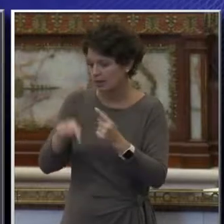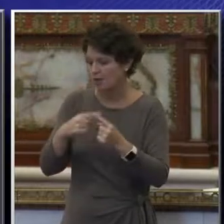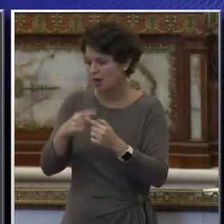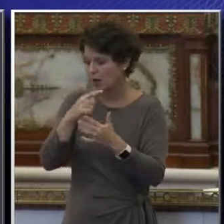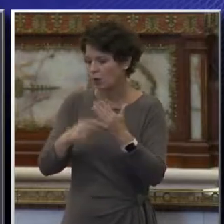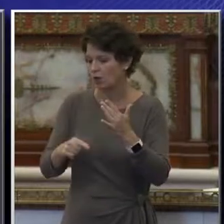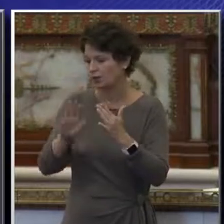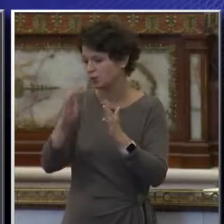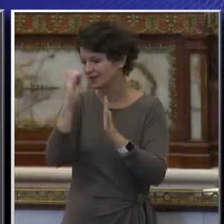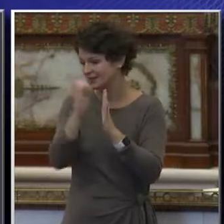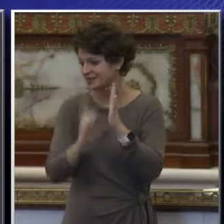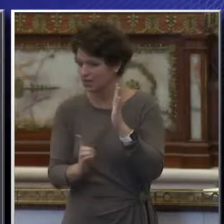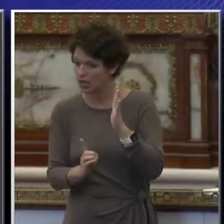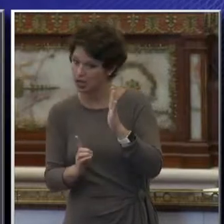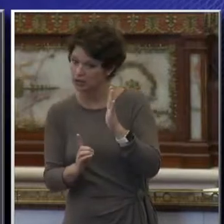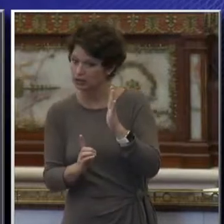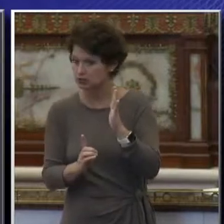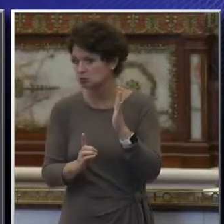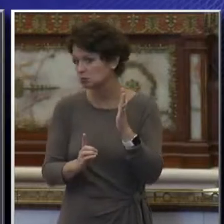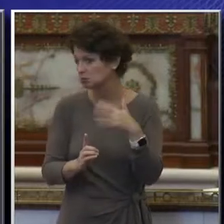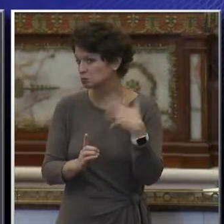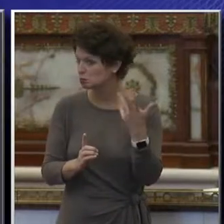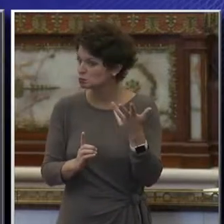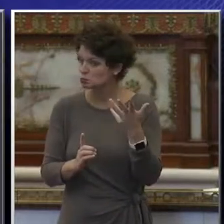those design,